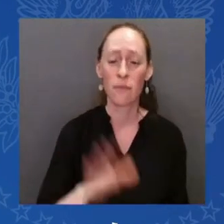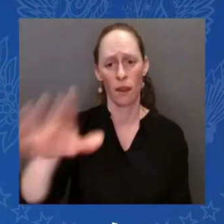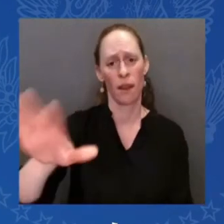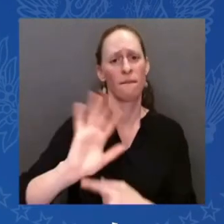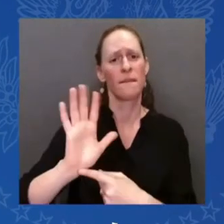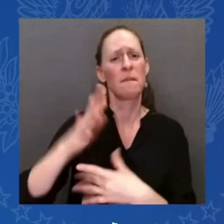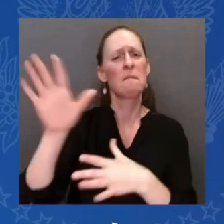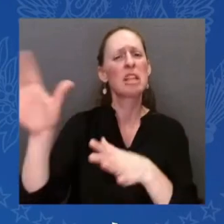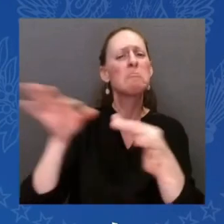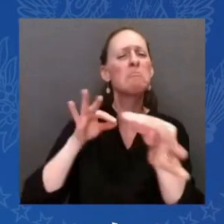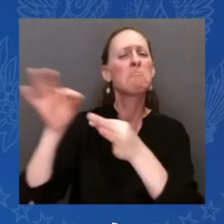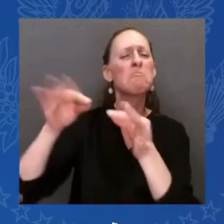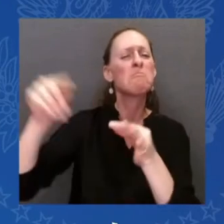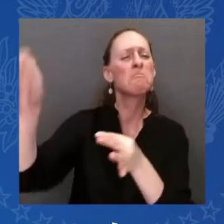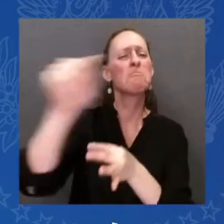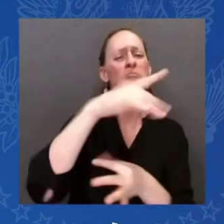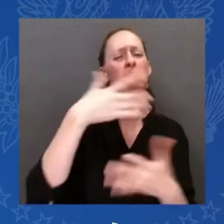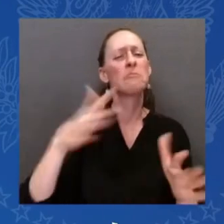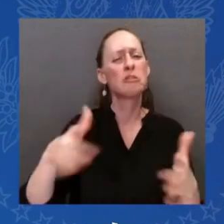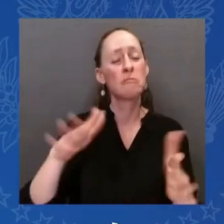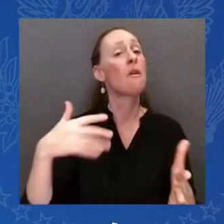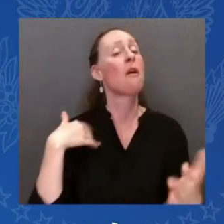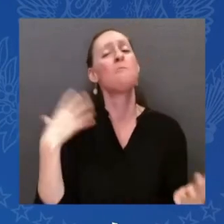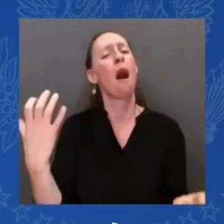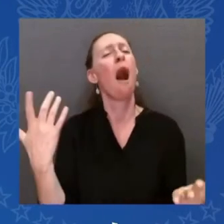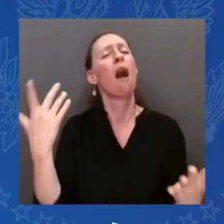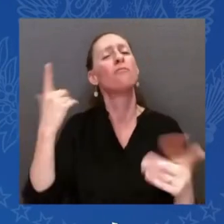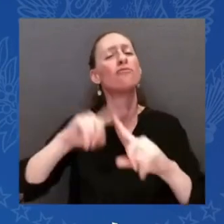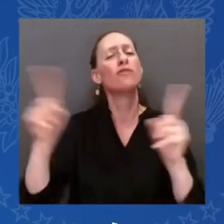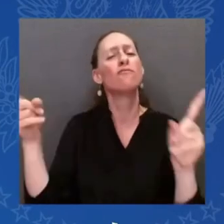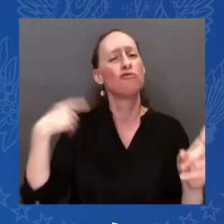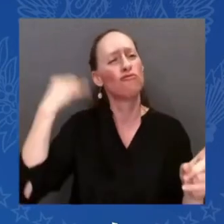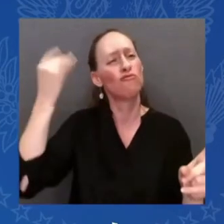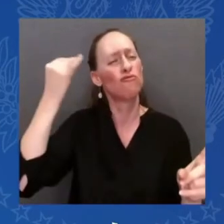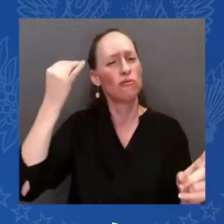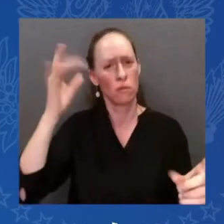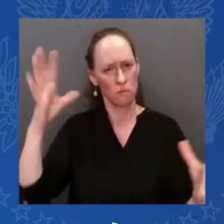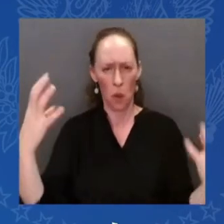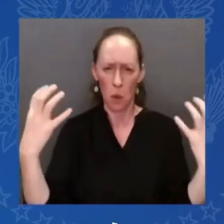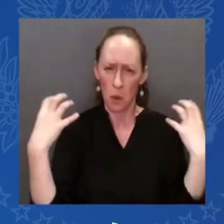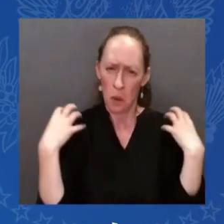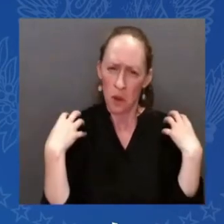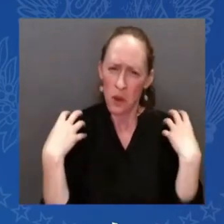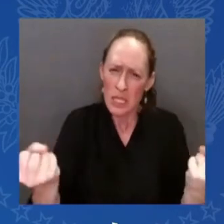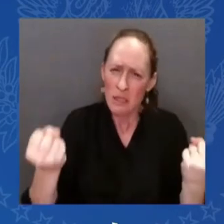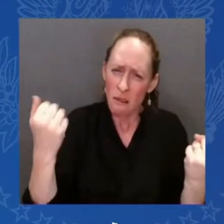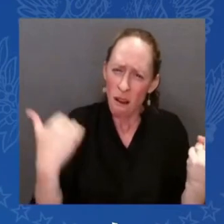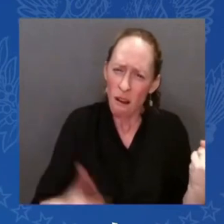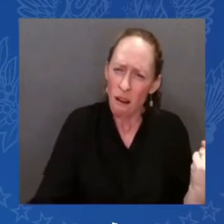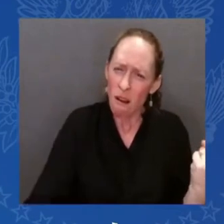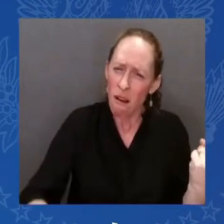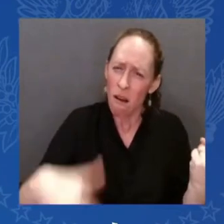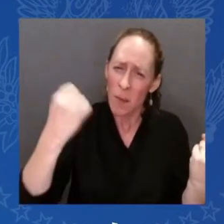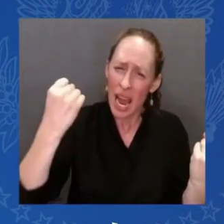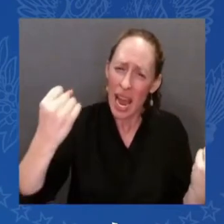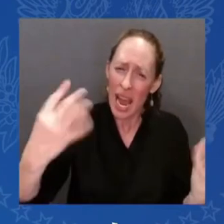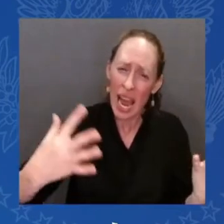courage. So many of you, your ancestors, left behind all that they knew to start a new life in the United